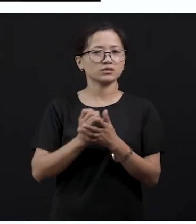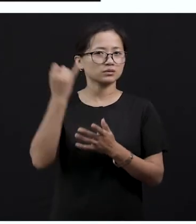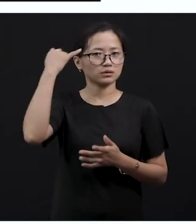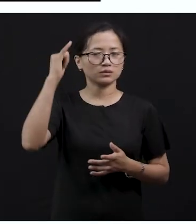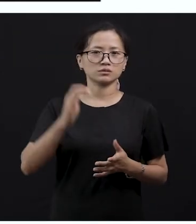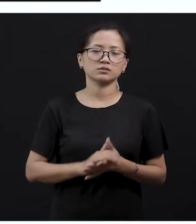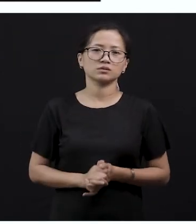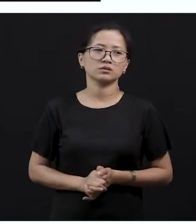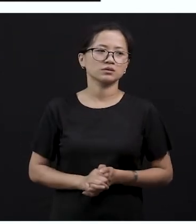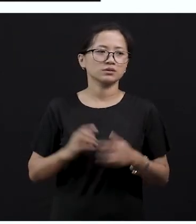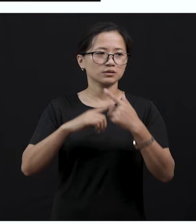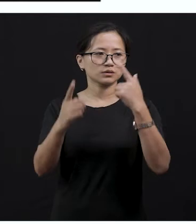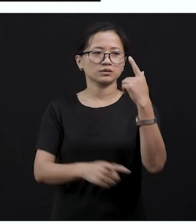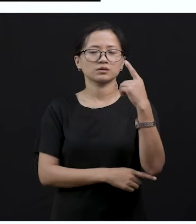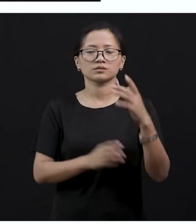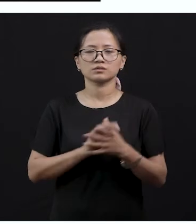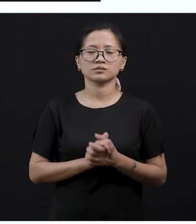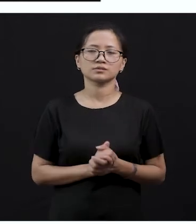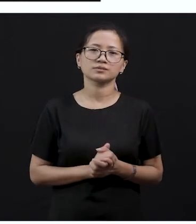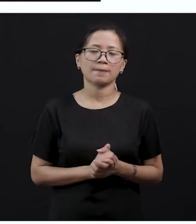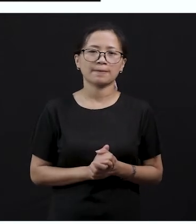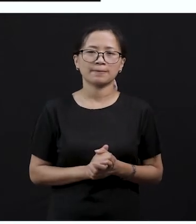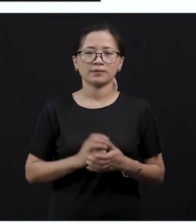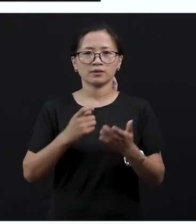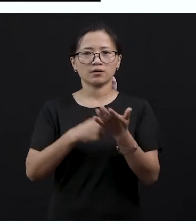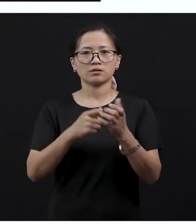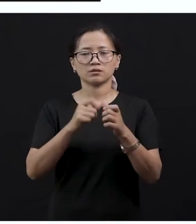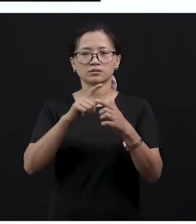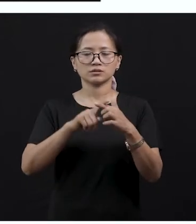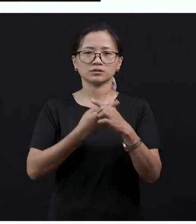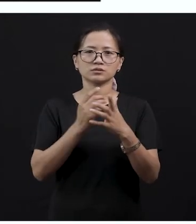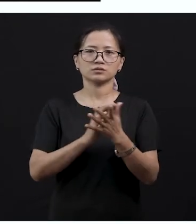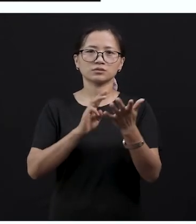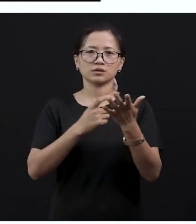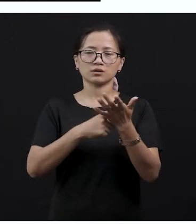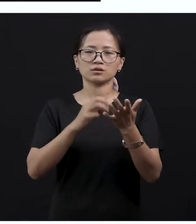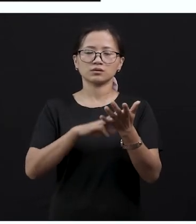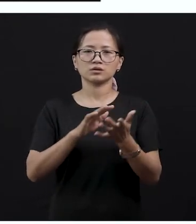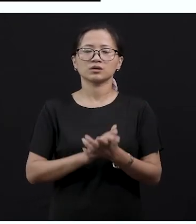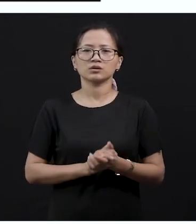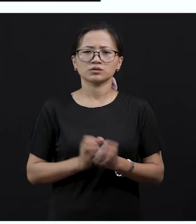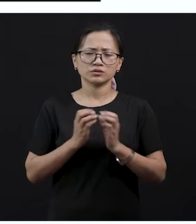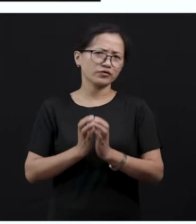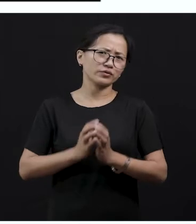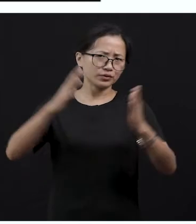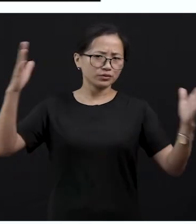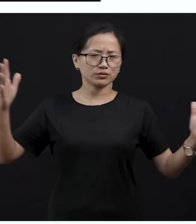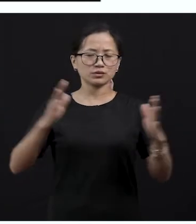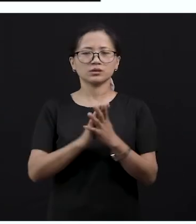ideas. So at the end, we can see that Raja Ram Mohan Roy was a very great social